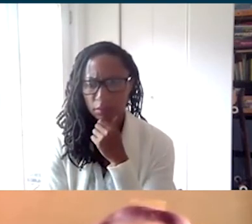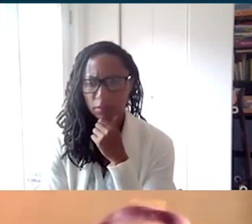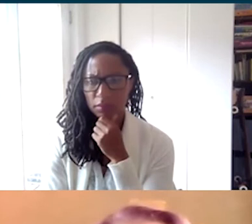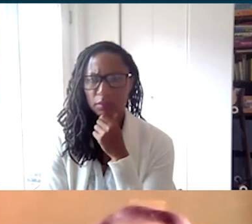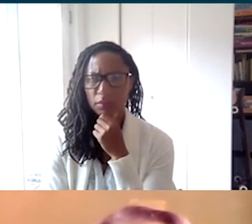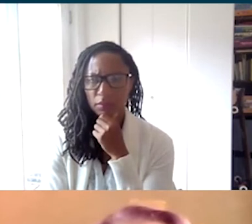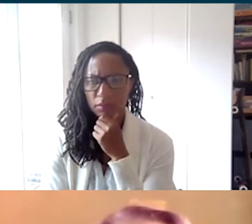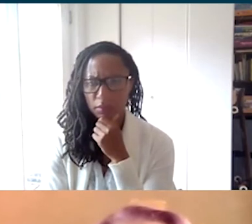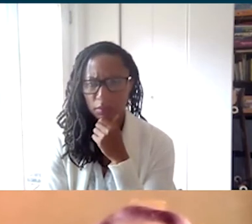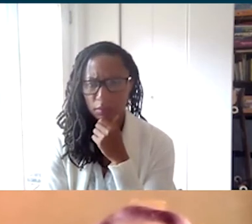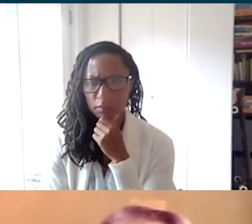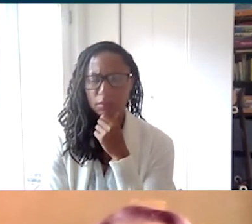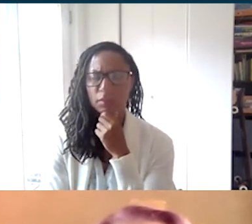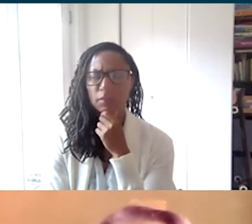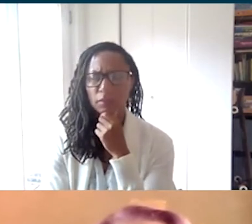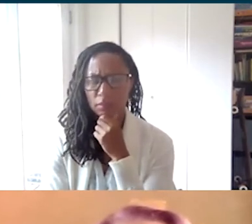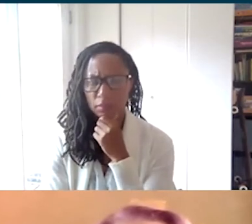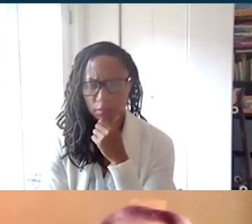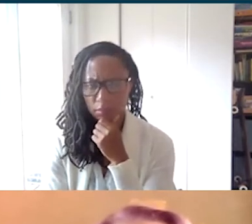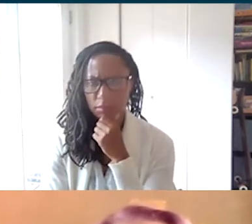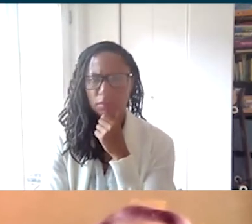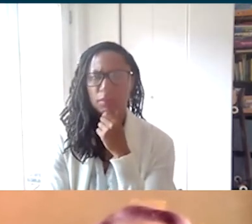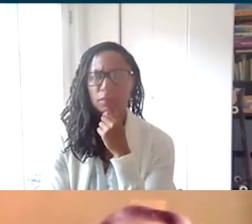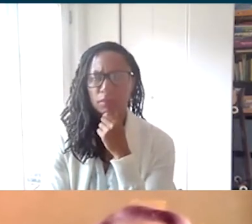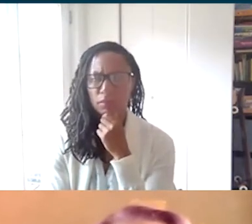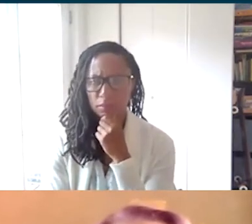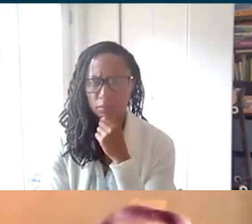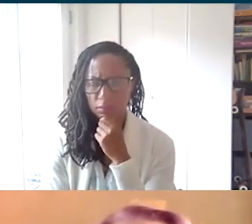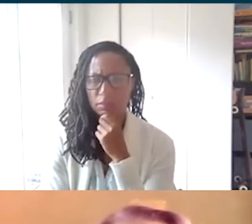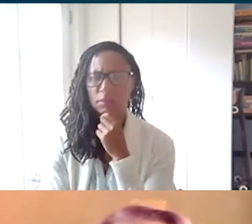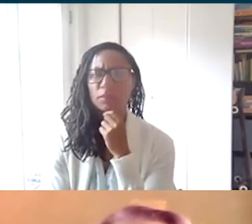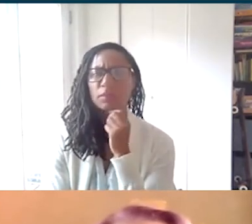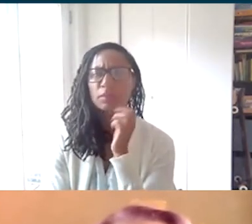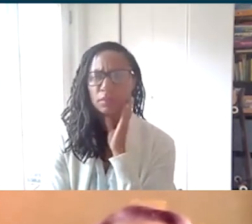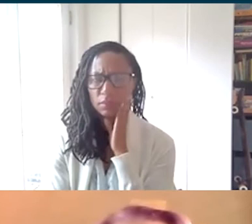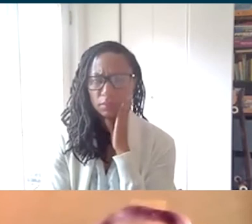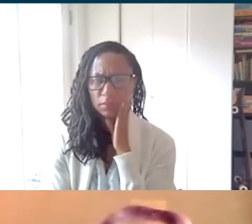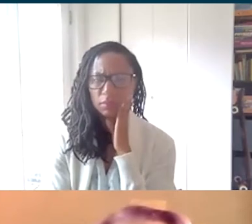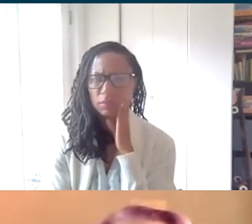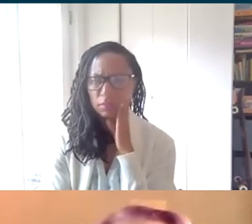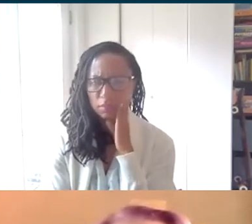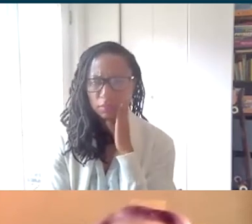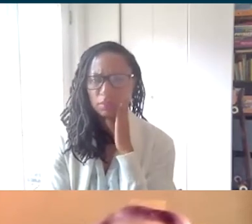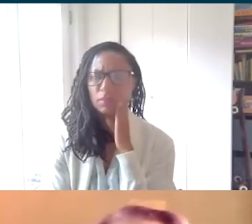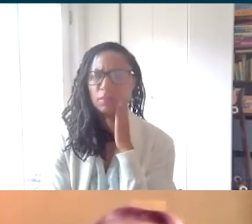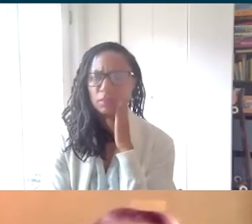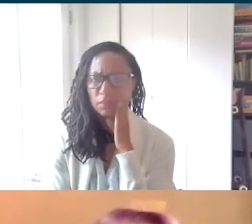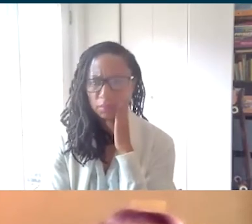kids who are not disabled, how to work with kids who are disabled instead of separating them from them.